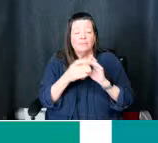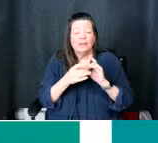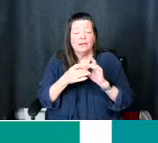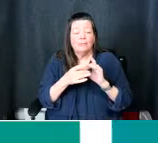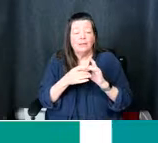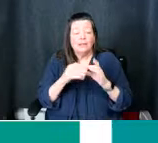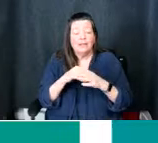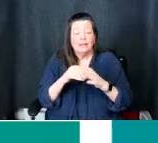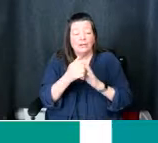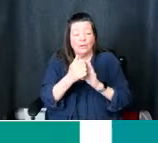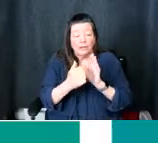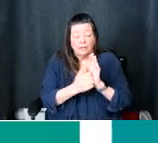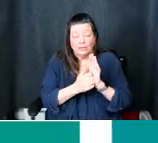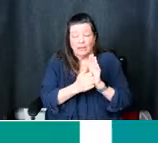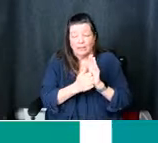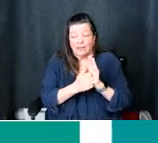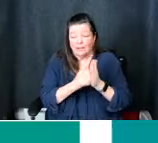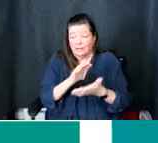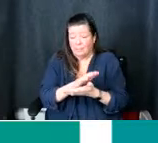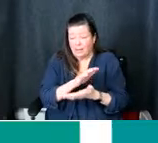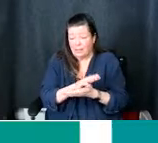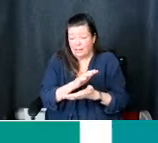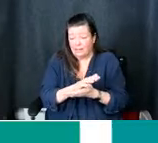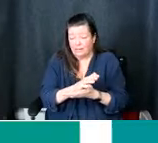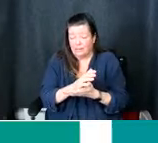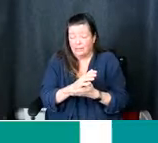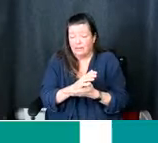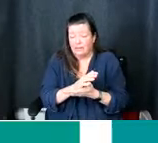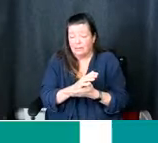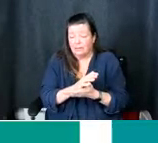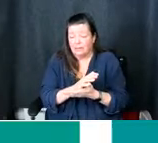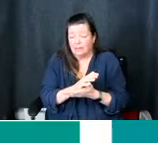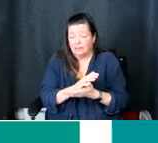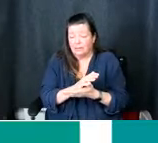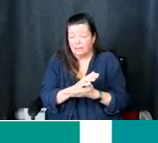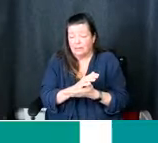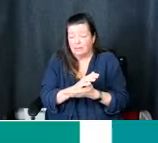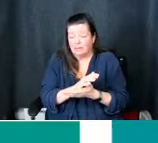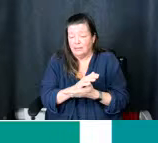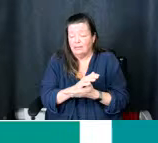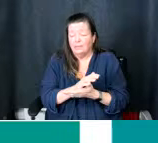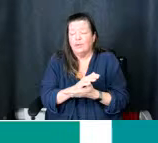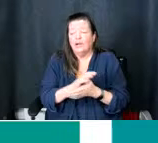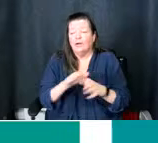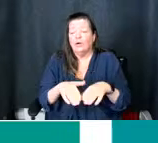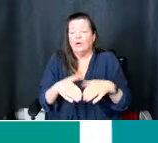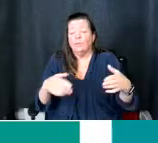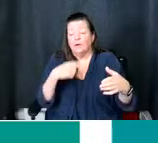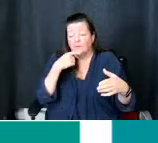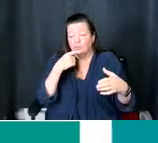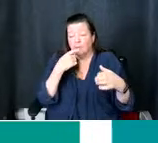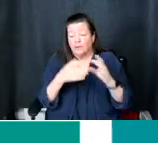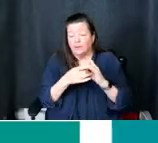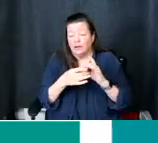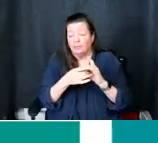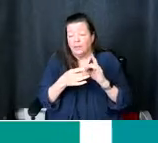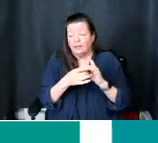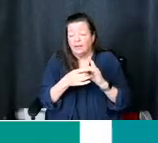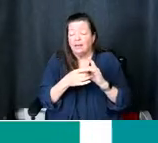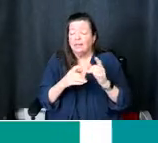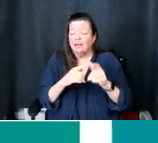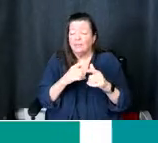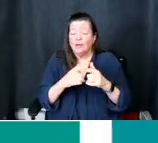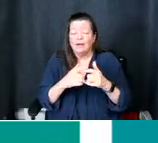agenda package, you did receive, I believe, 3 written public comment. We'll receive a program update